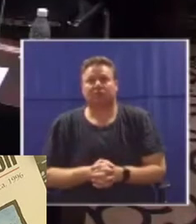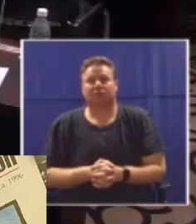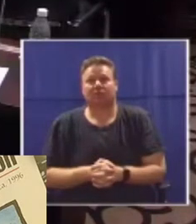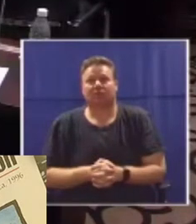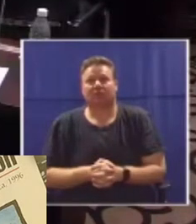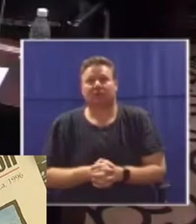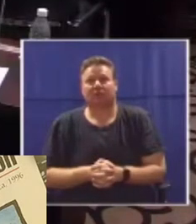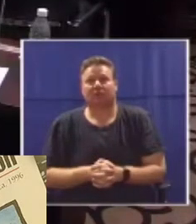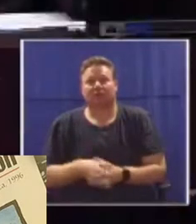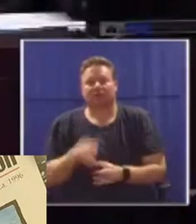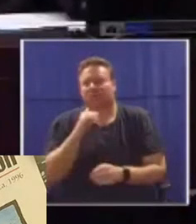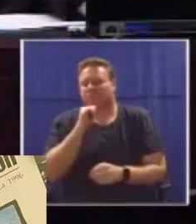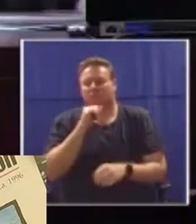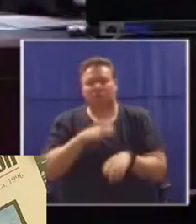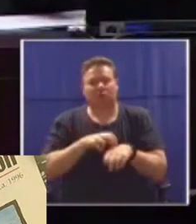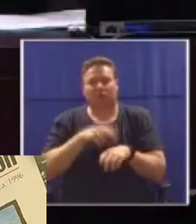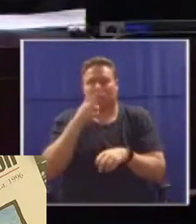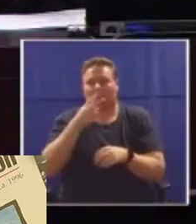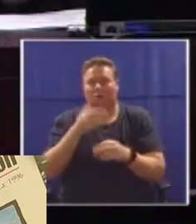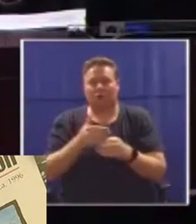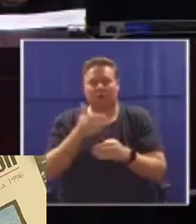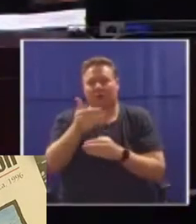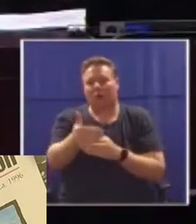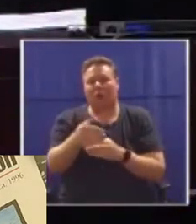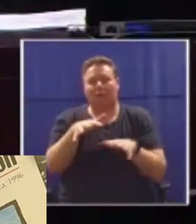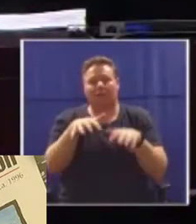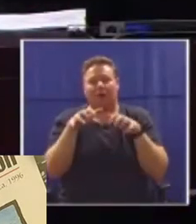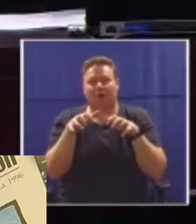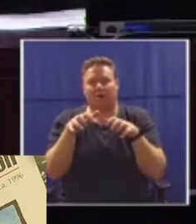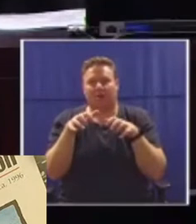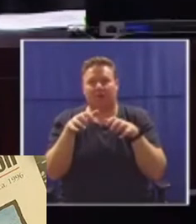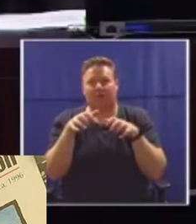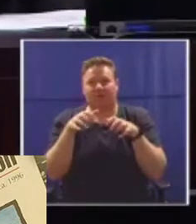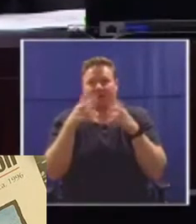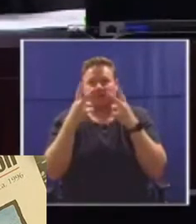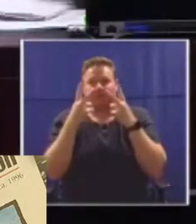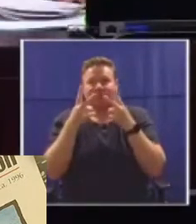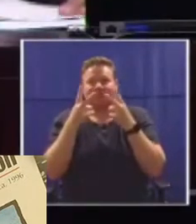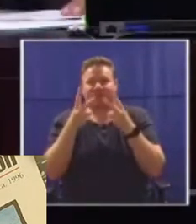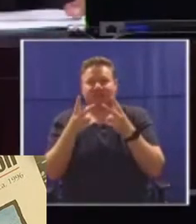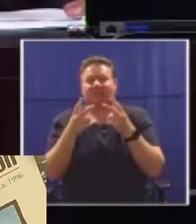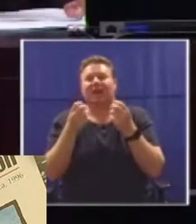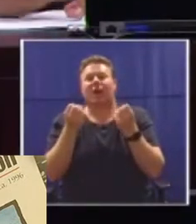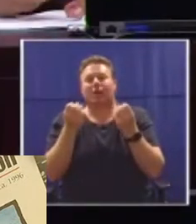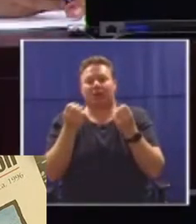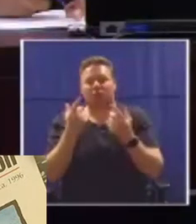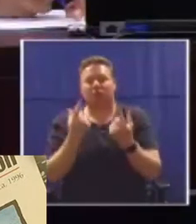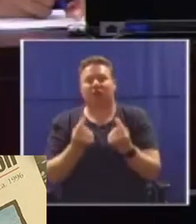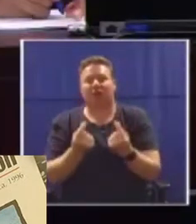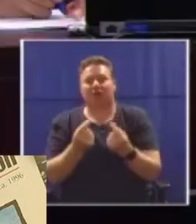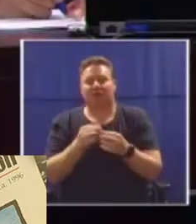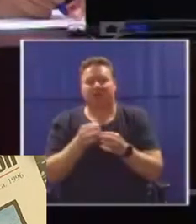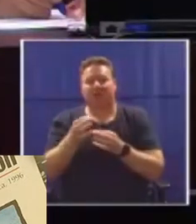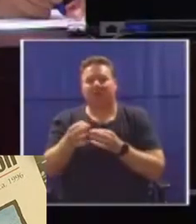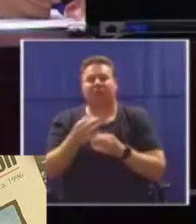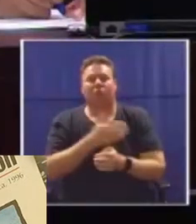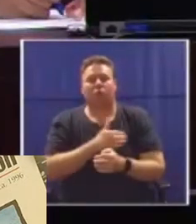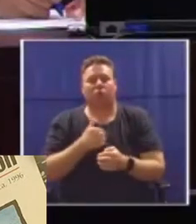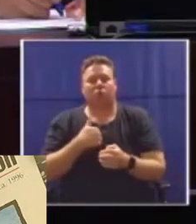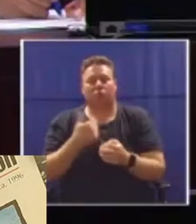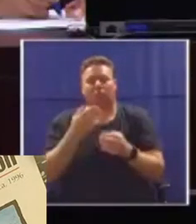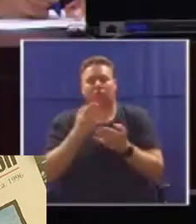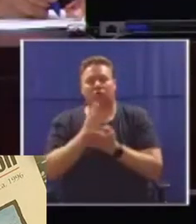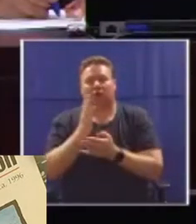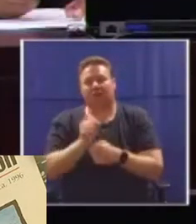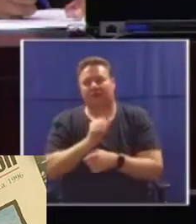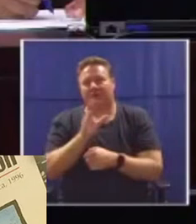You don't need to look further than Parliament to determine how much is being done to advance women's rights in South